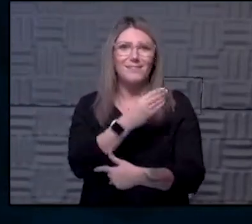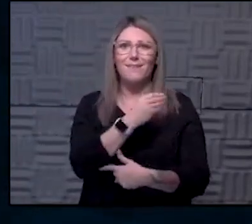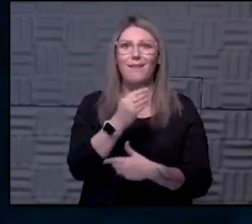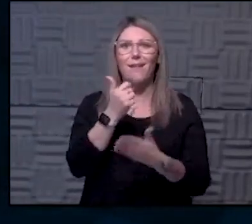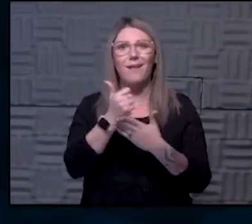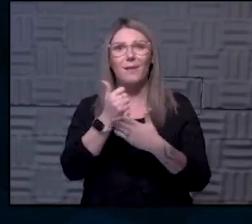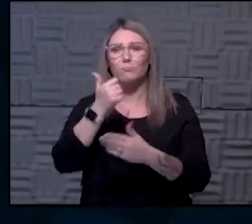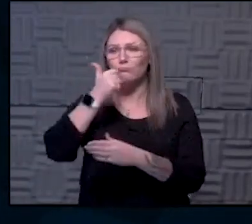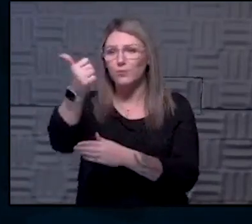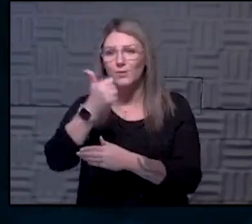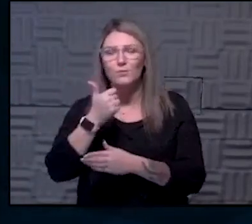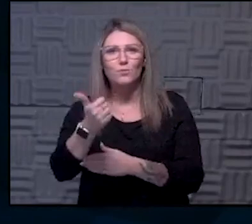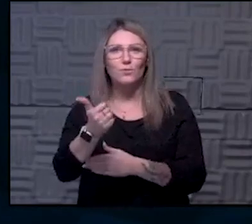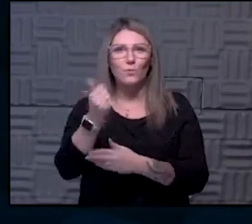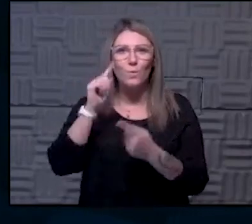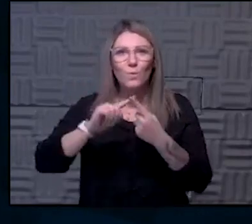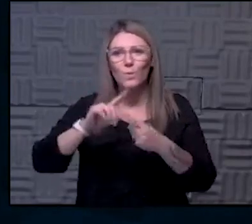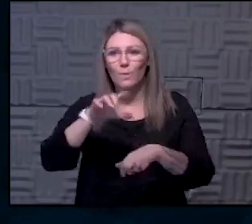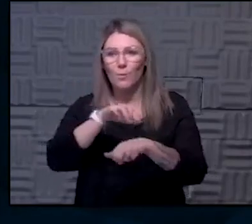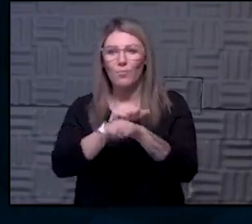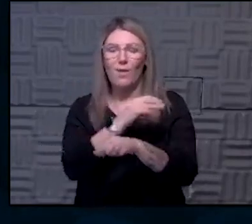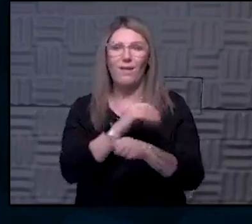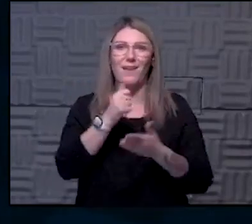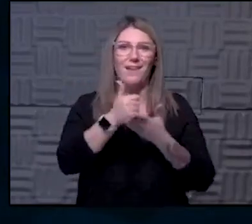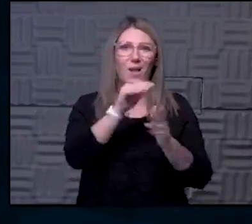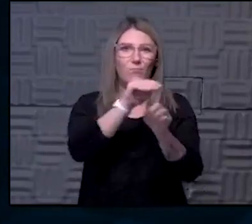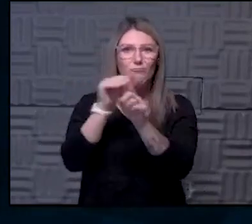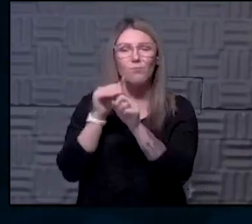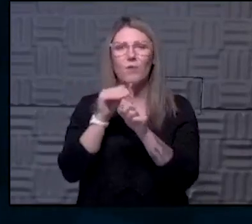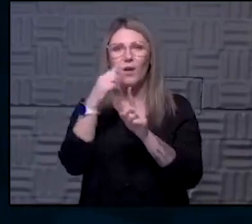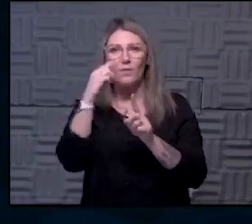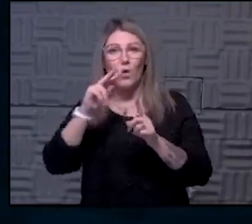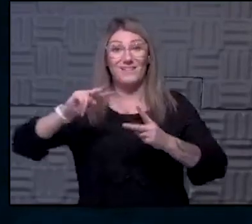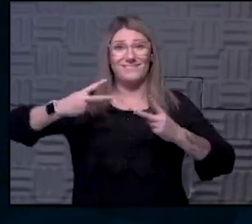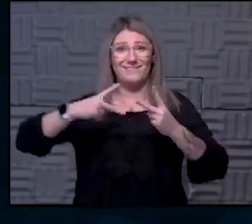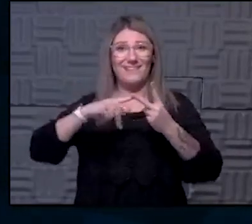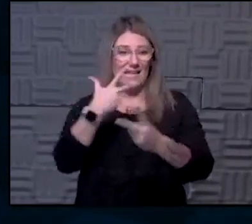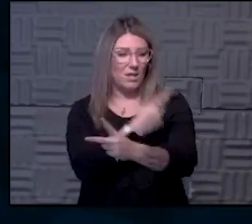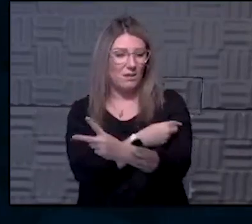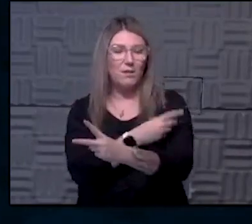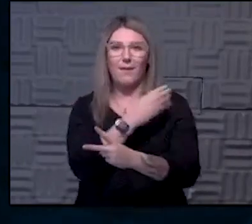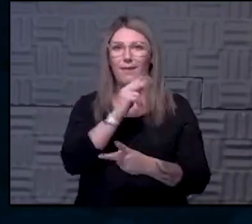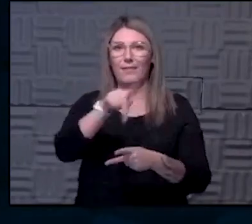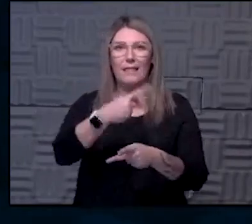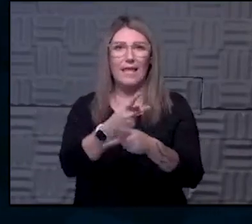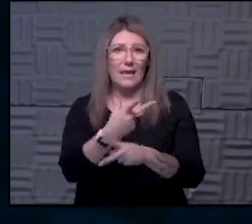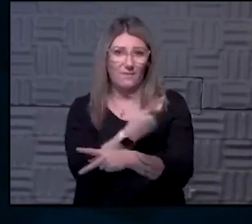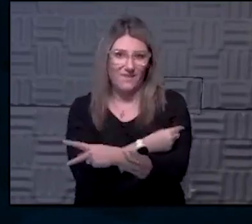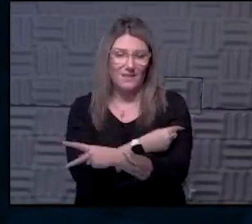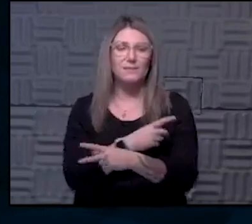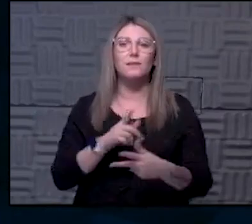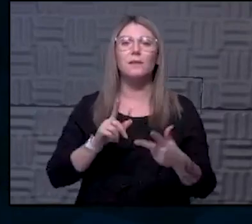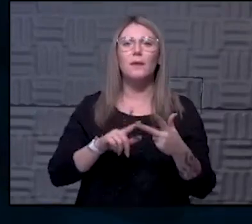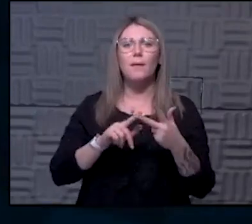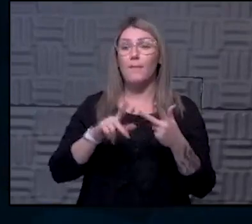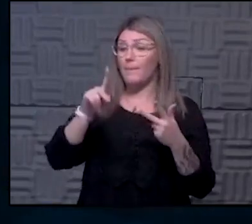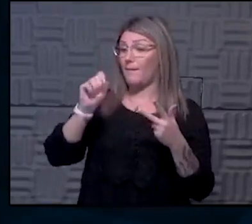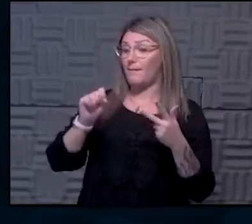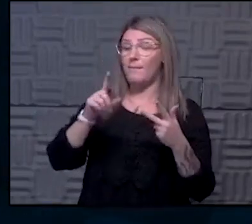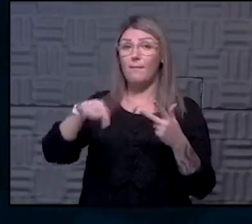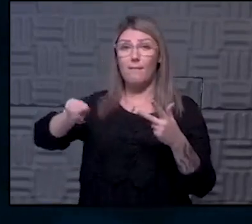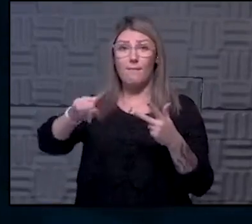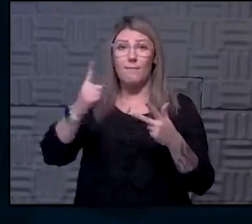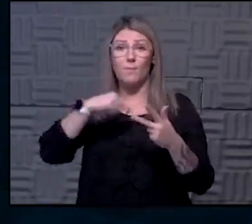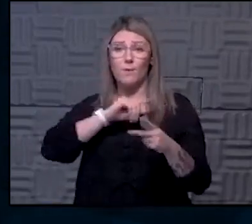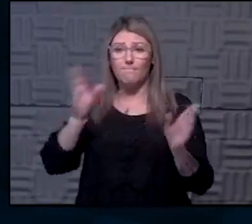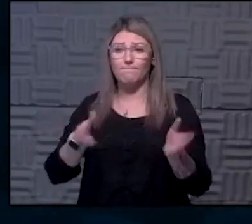appointment. And we can help them with reminders for the second vaccine dose if that's the type of vaccine that they're getting. And on the Kansas side, we would encourage folks